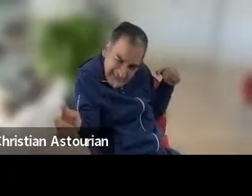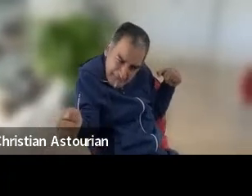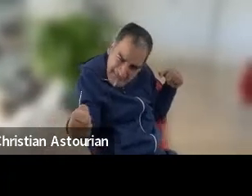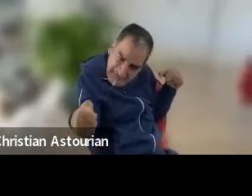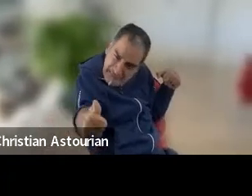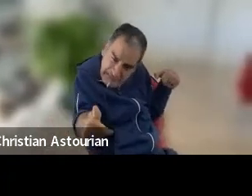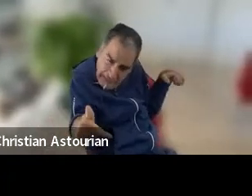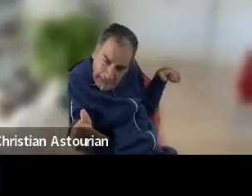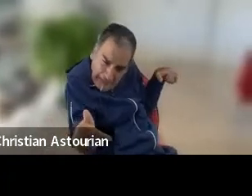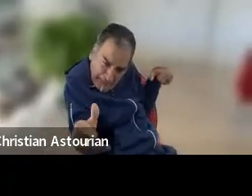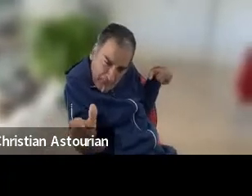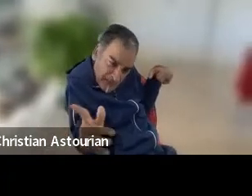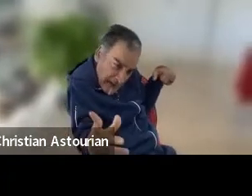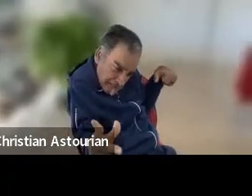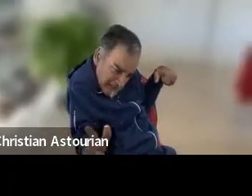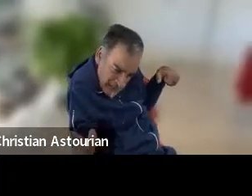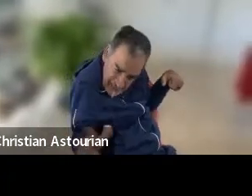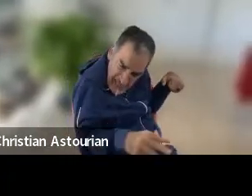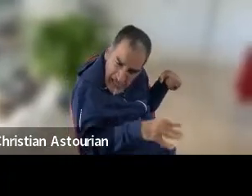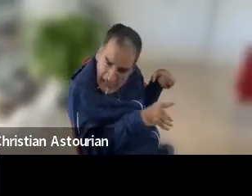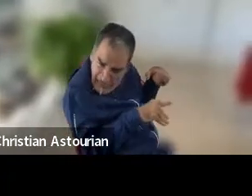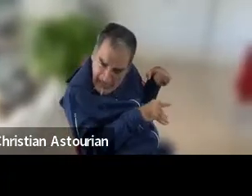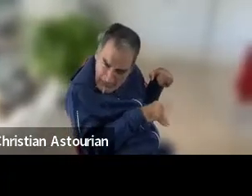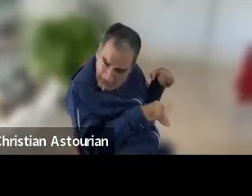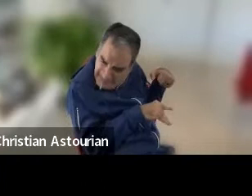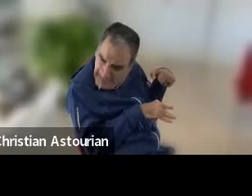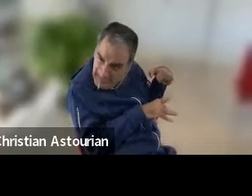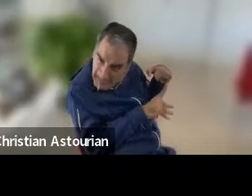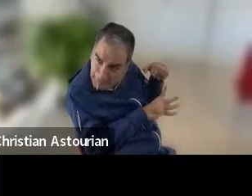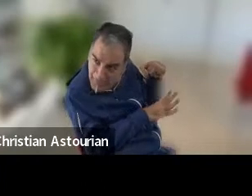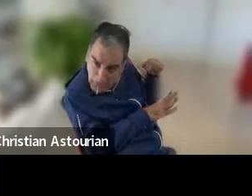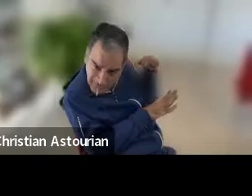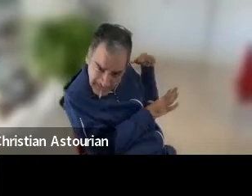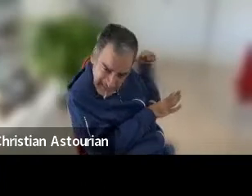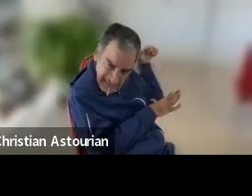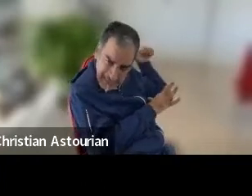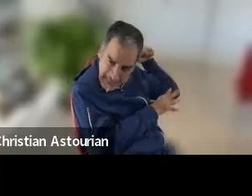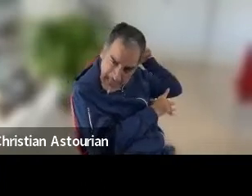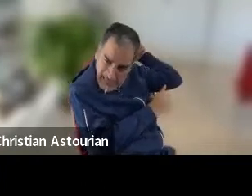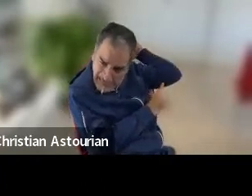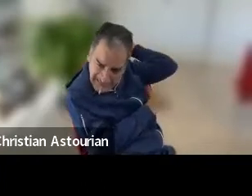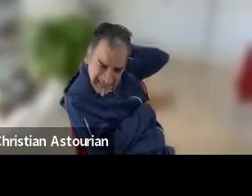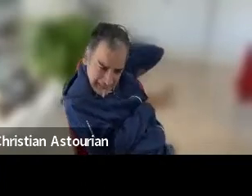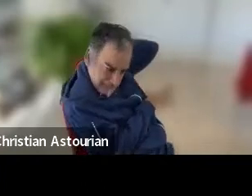and disability program, I would say that about